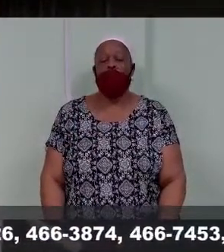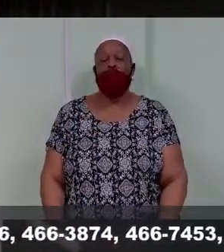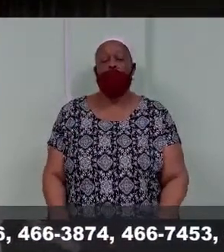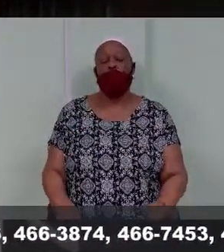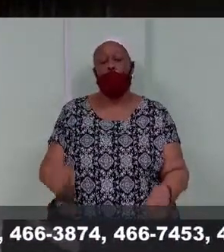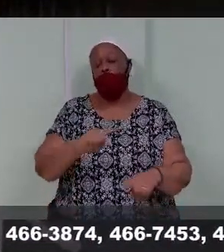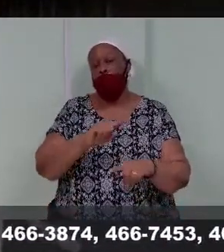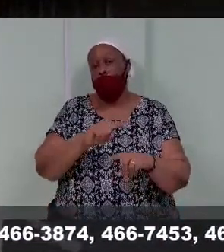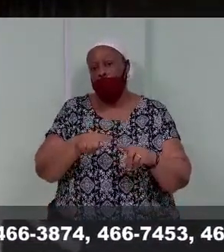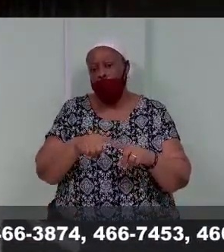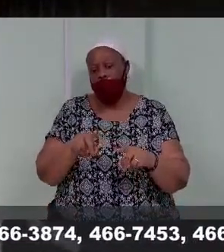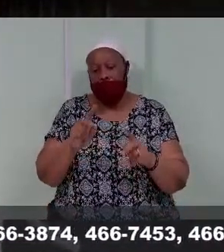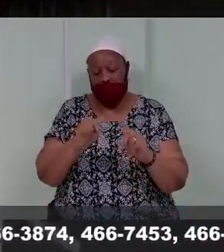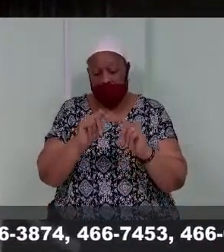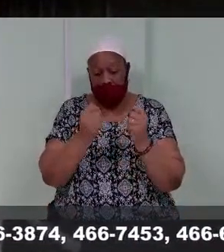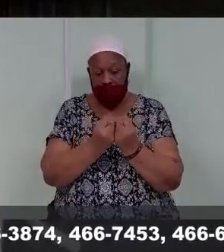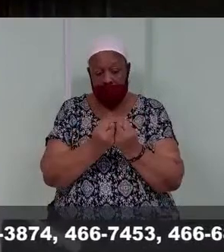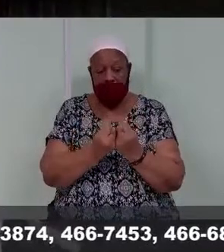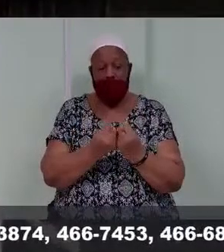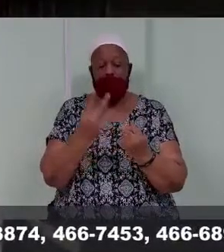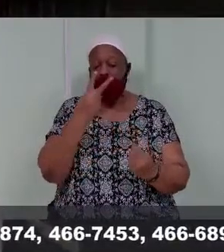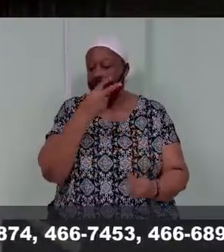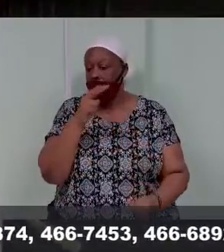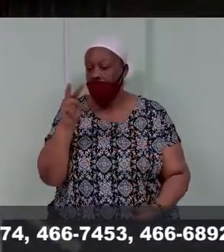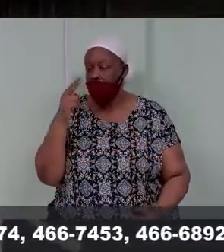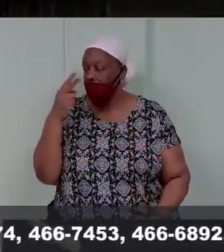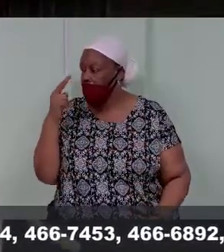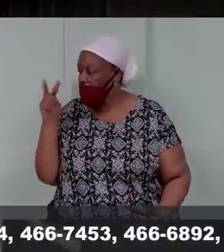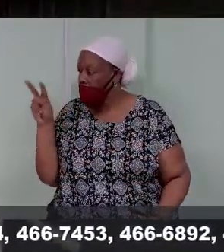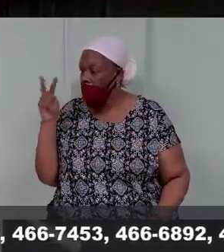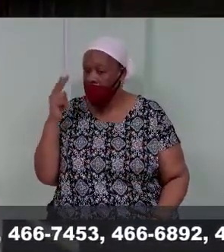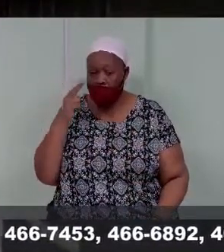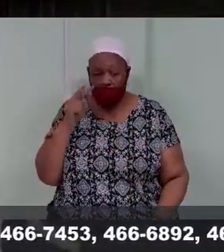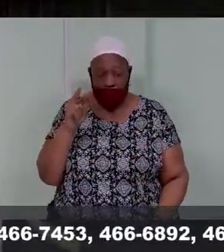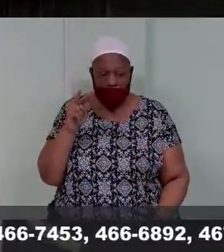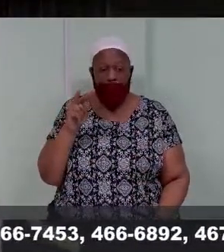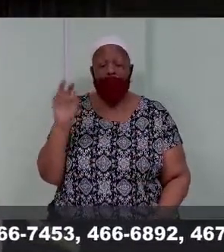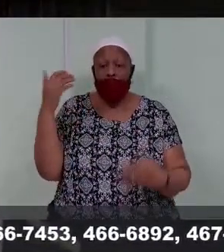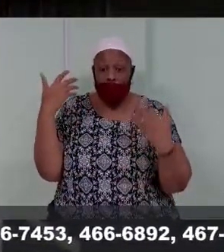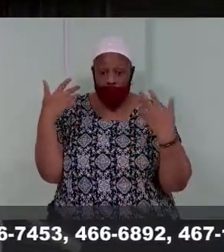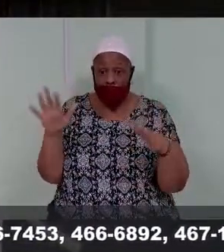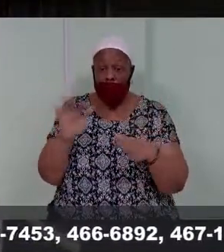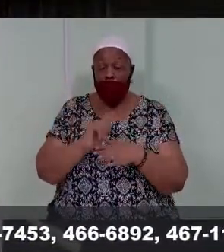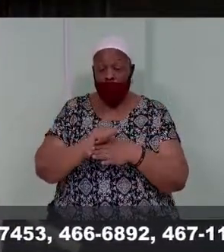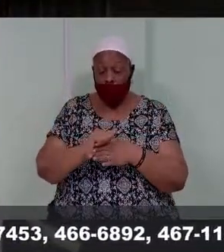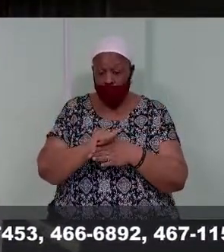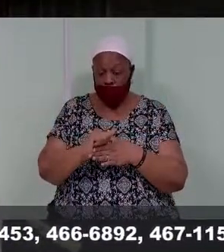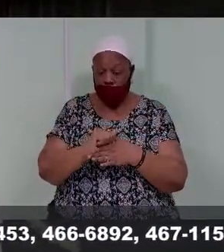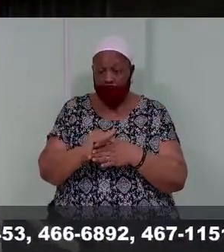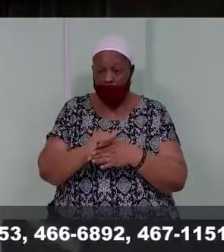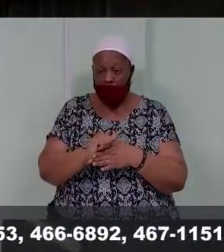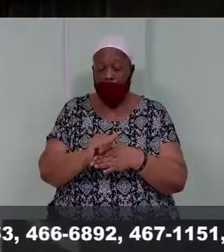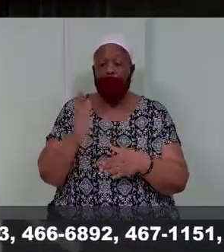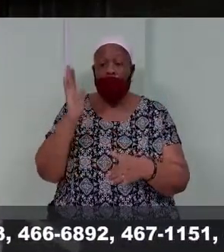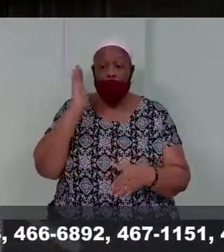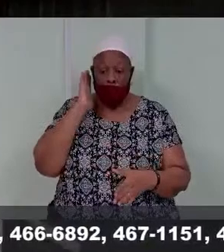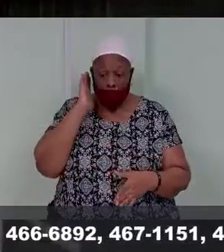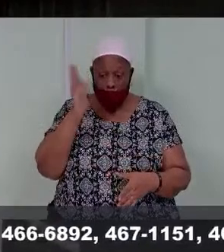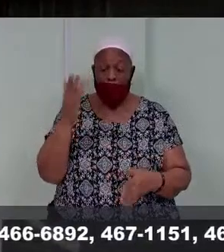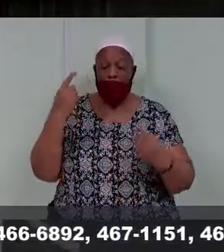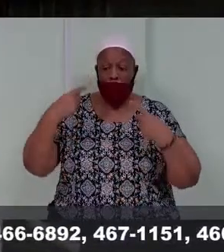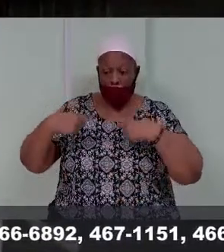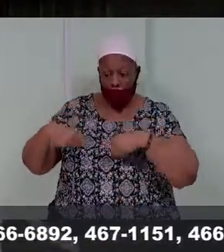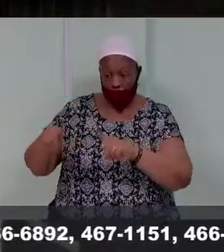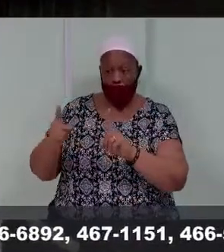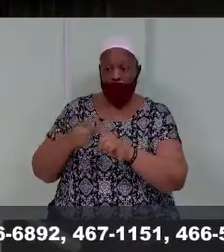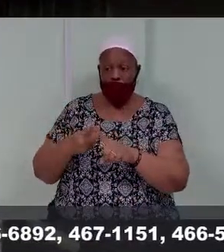compliance officers, and from now on, compliance officers will be at these events, and the compliance officers will